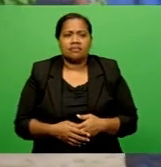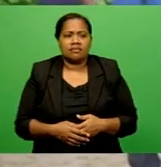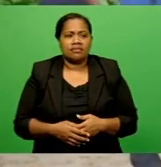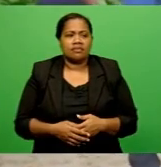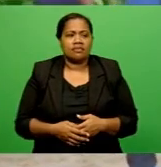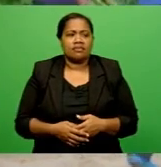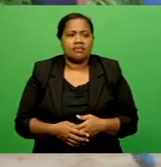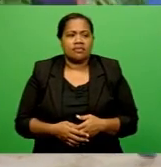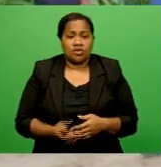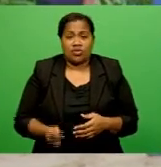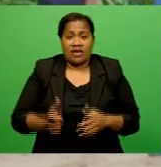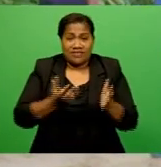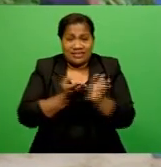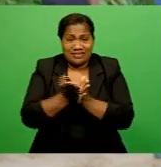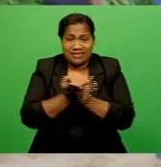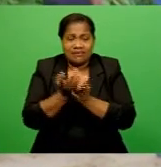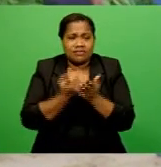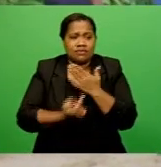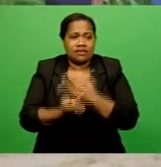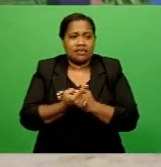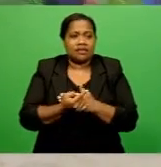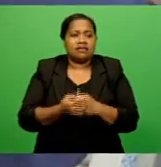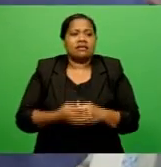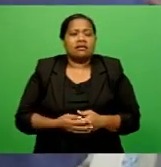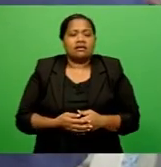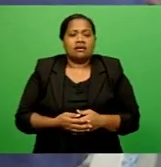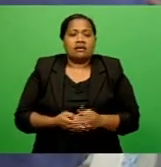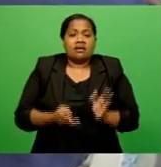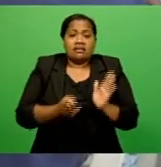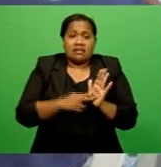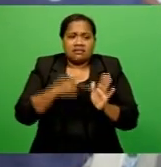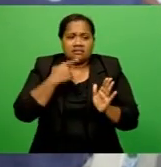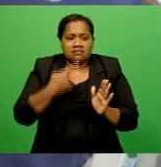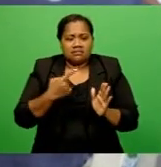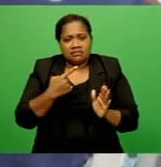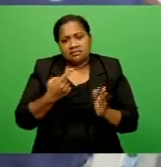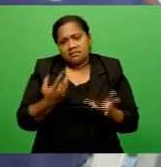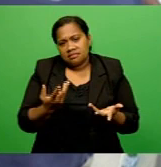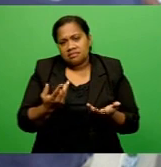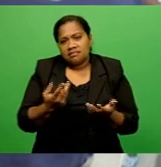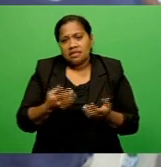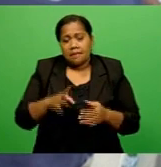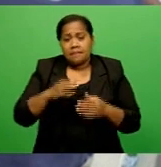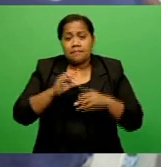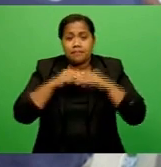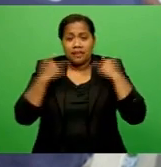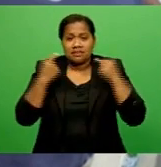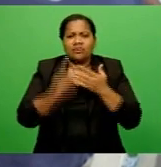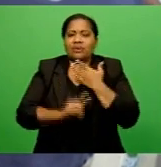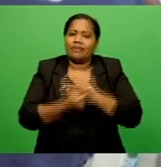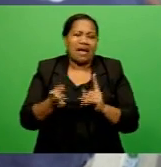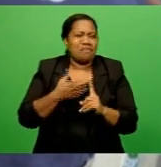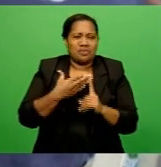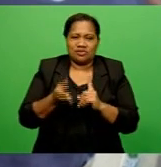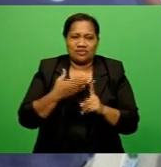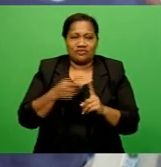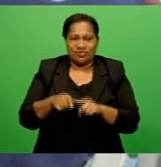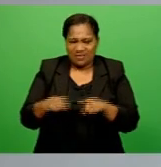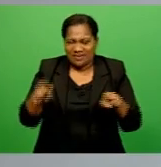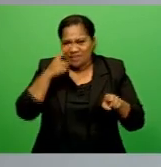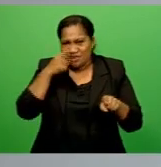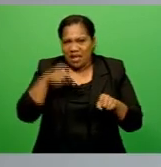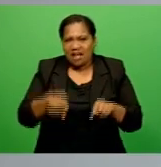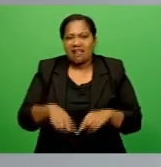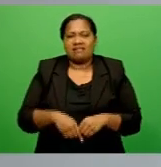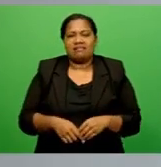service. Victory AOG branch secretary Lawrence Nath claims Pastor Chand is abusive towards the congregation, yells at people and